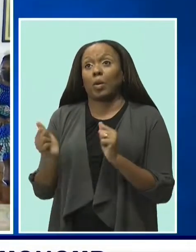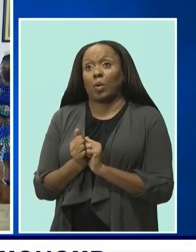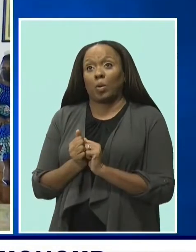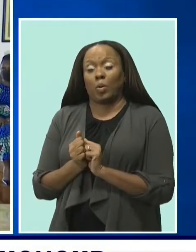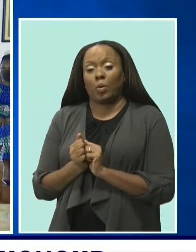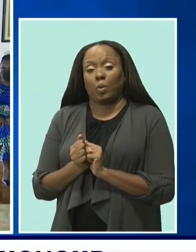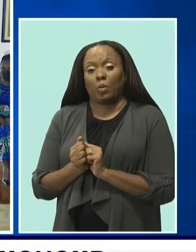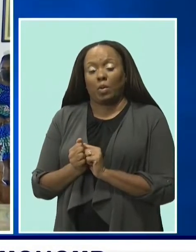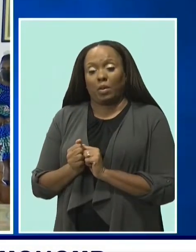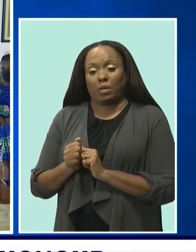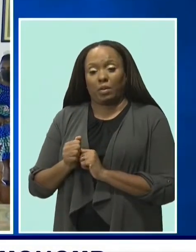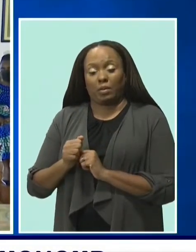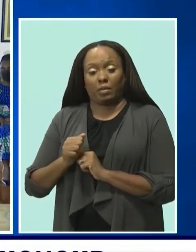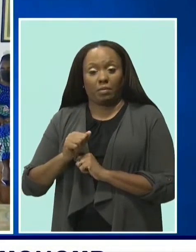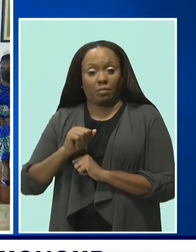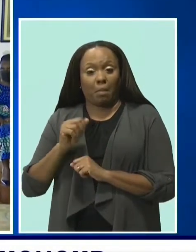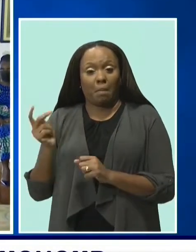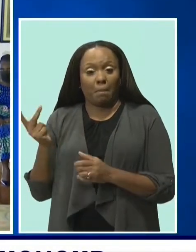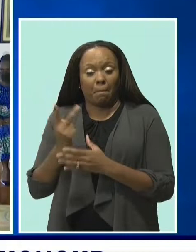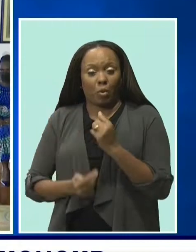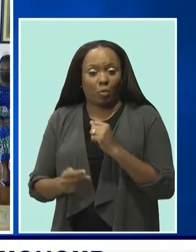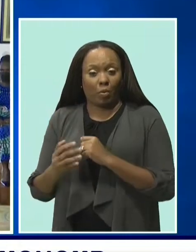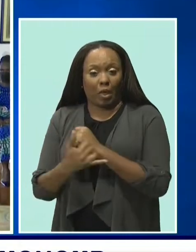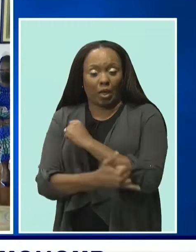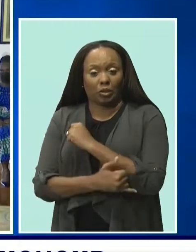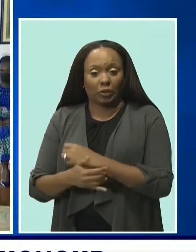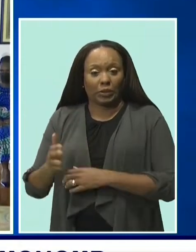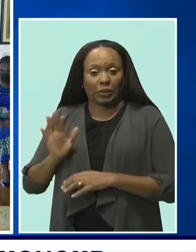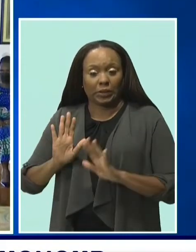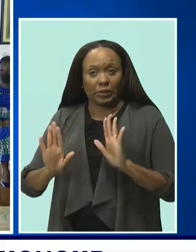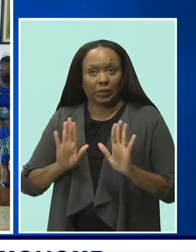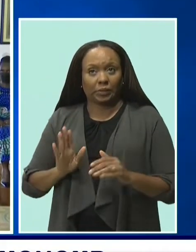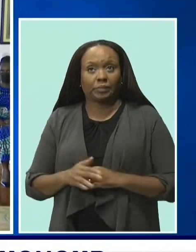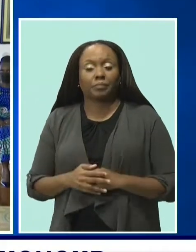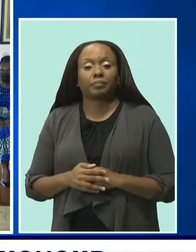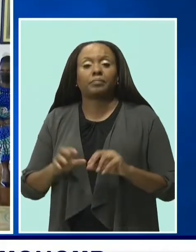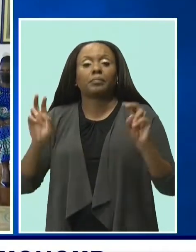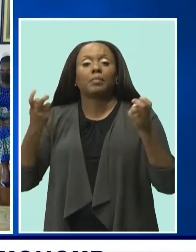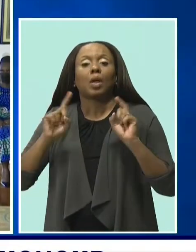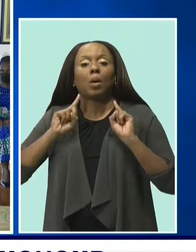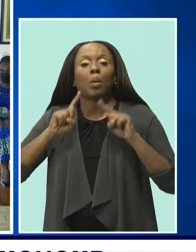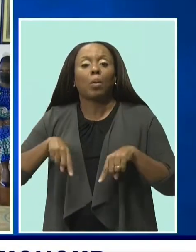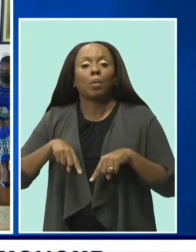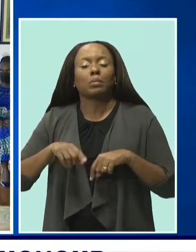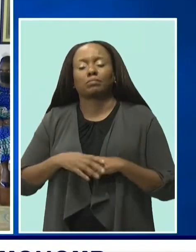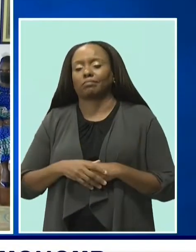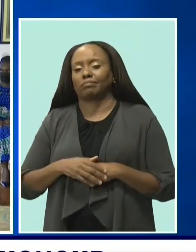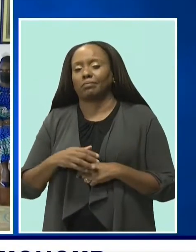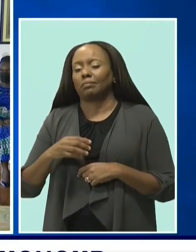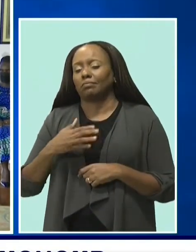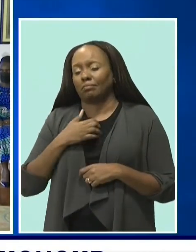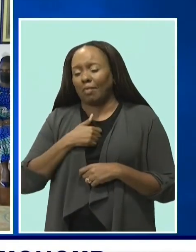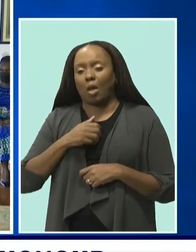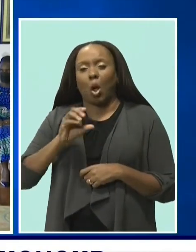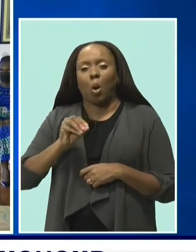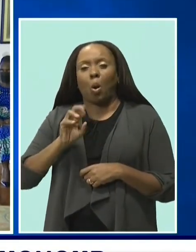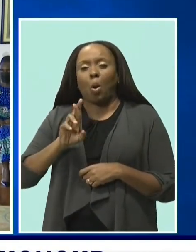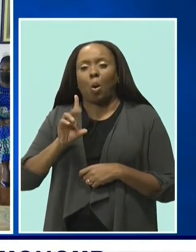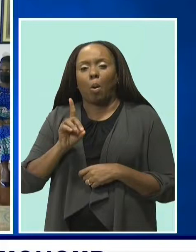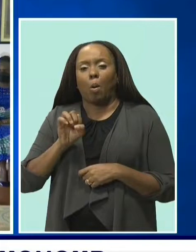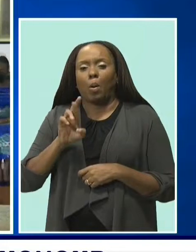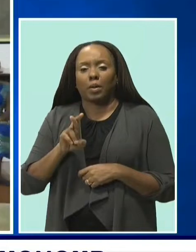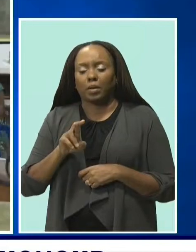of Kenya and Barbados. The Order of Freedom of Barbados was presented by Governor General Dame Sandra